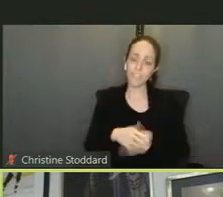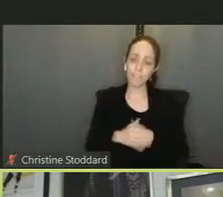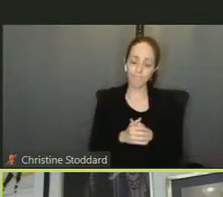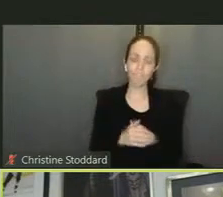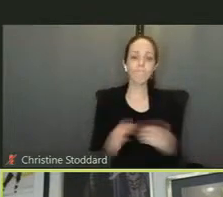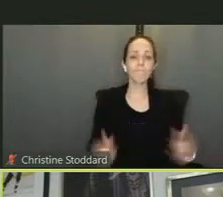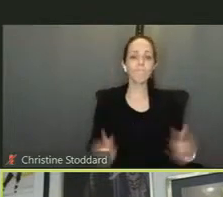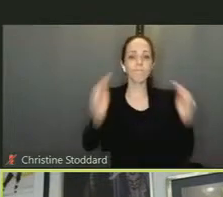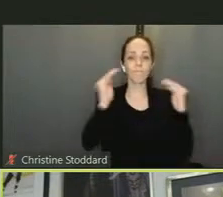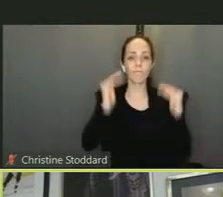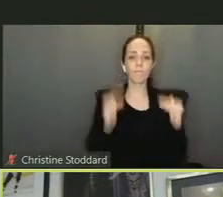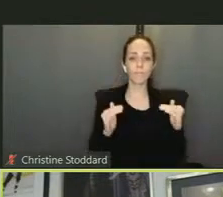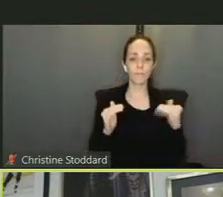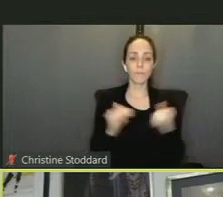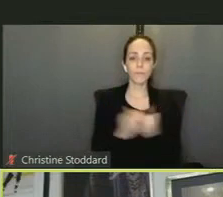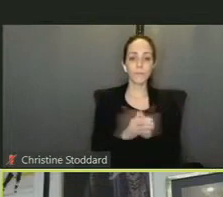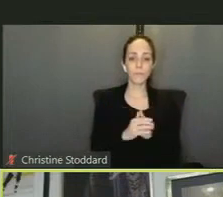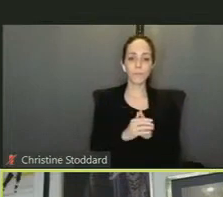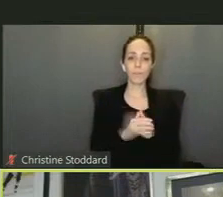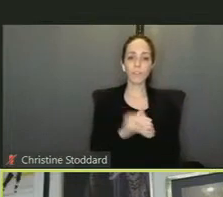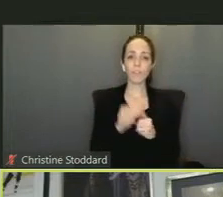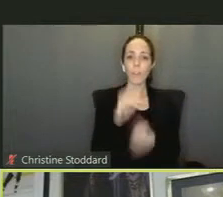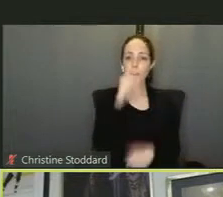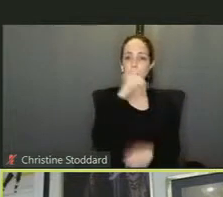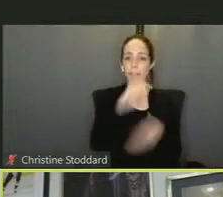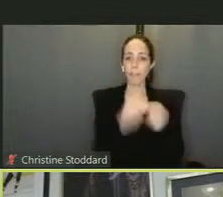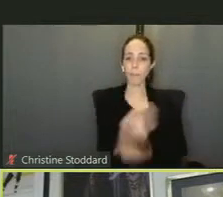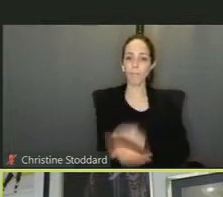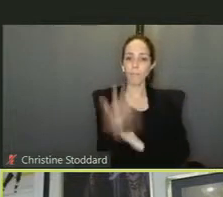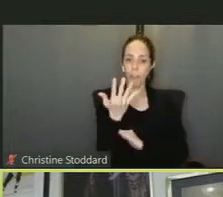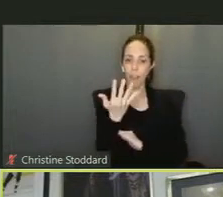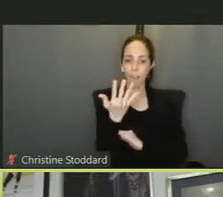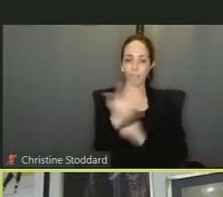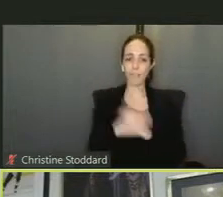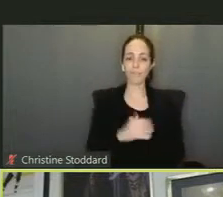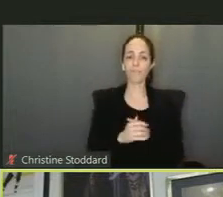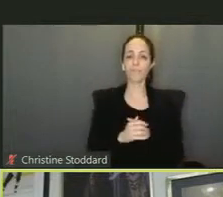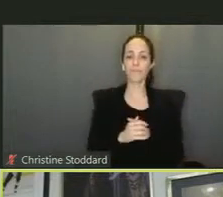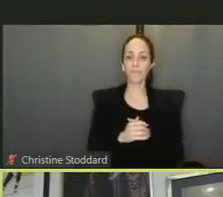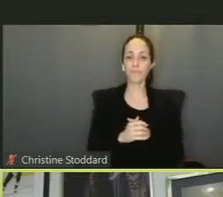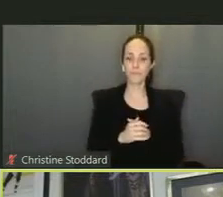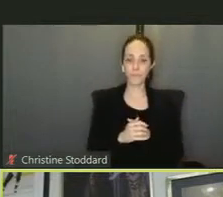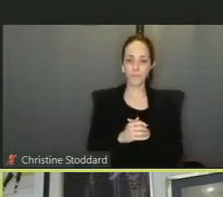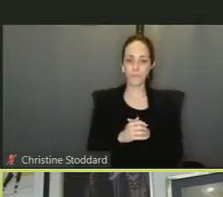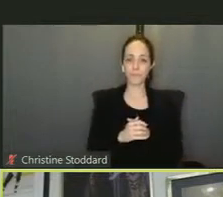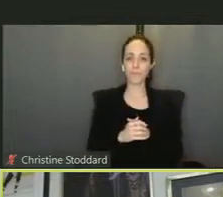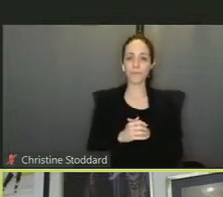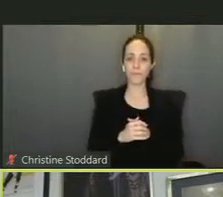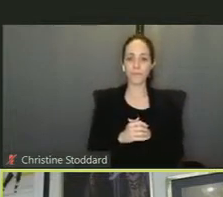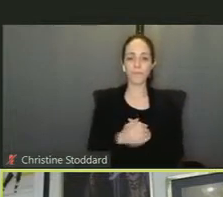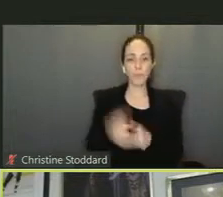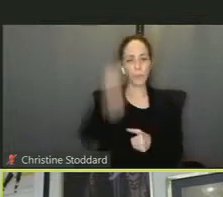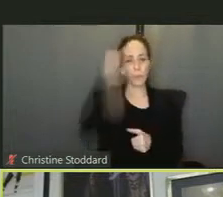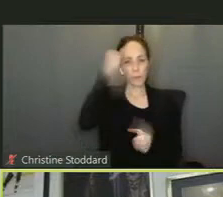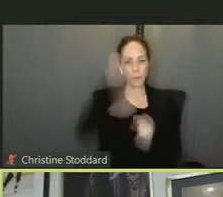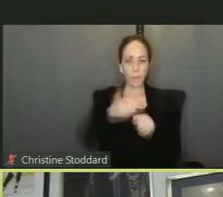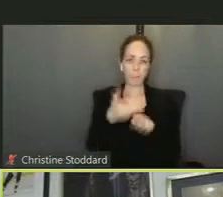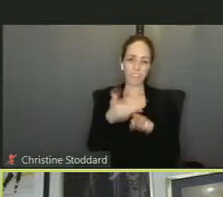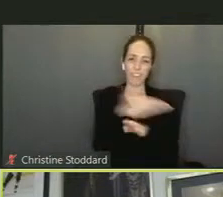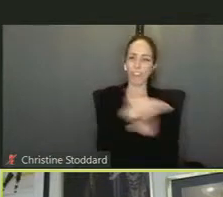Once I get the vaccine, I won't have to wear a mask or worry about social distancing. And if you remember that Swiss cheese, which is one of our